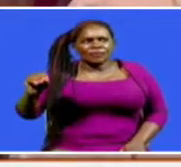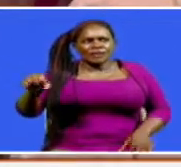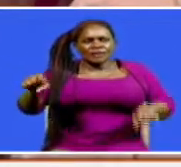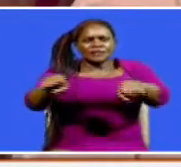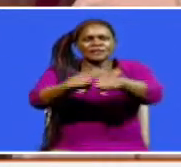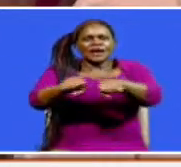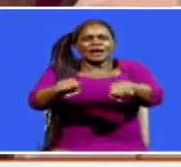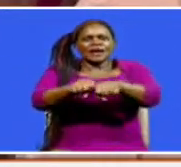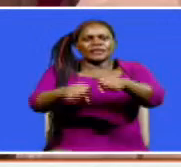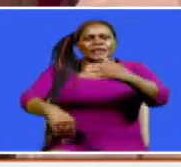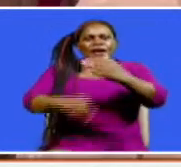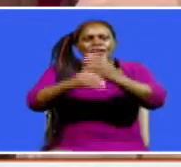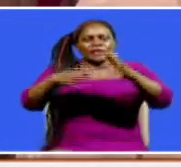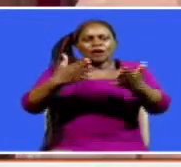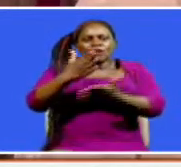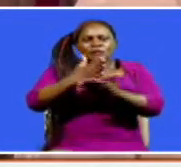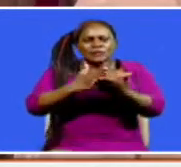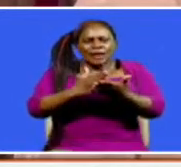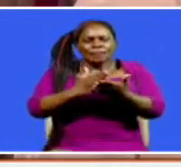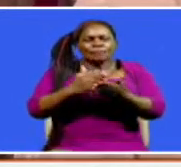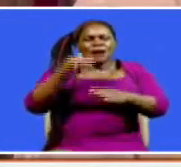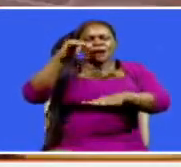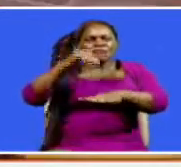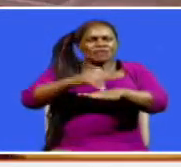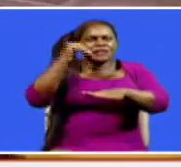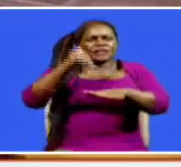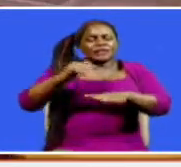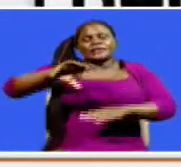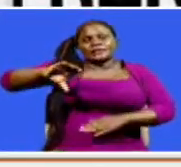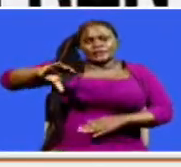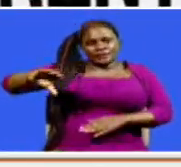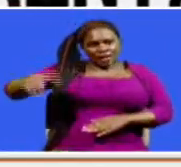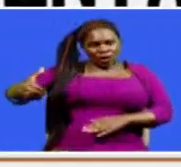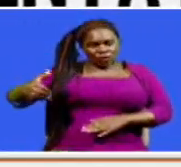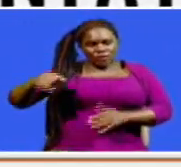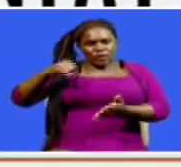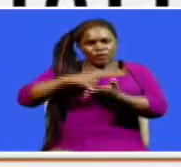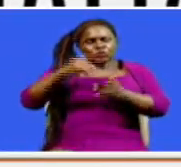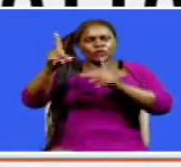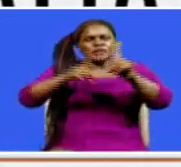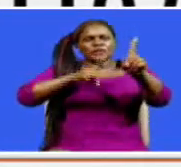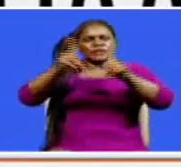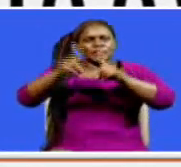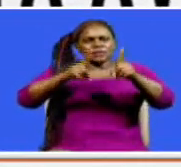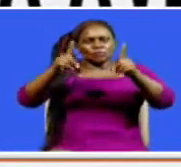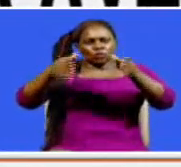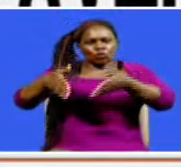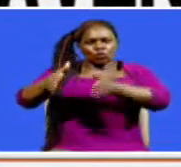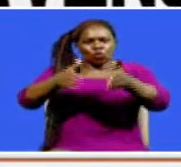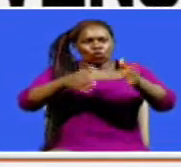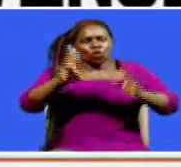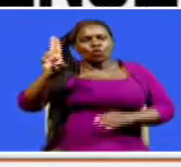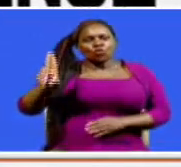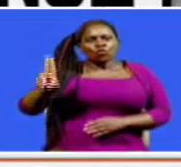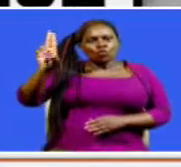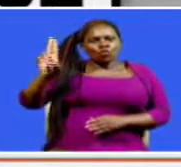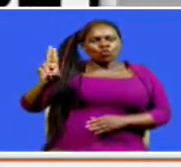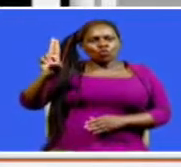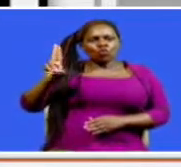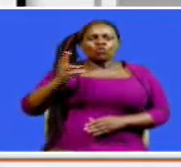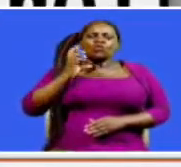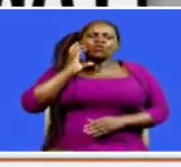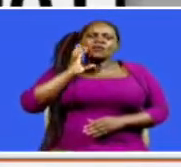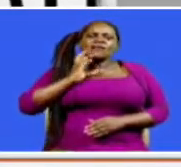Sakaja aidha anaongeza kwamba baadhi ya shughuli zitaathirika katikati mwa jiji, zikiwemo uchukuzi katika barabara za Uhuru Highway,